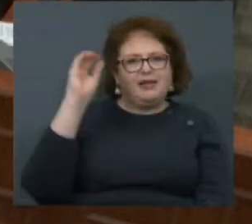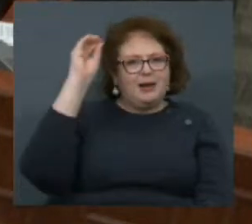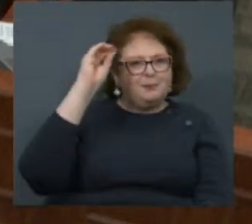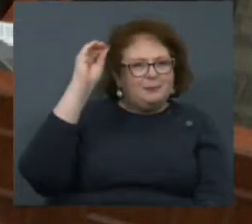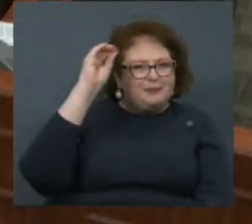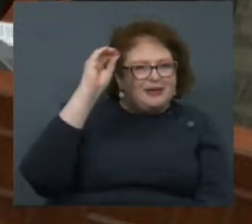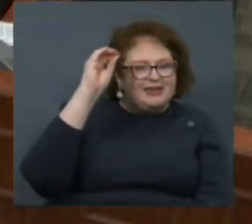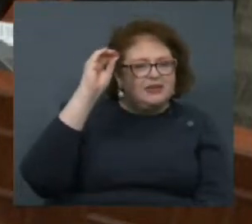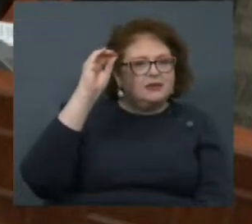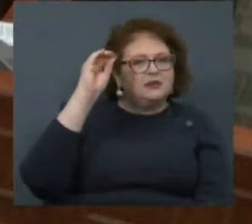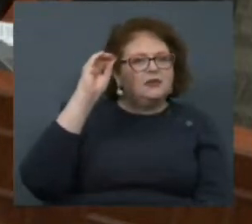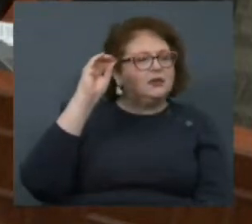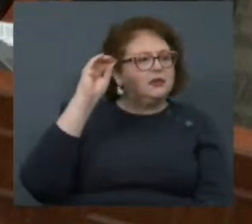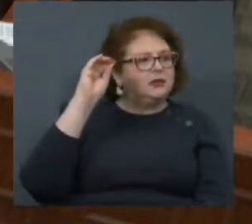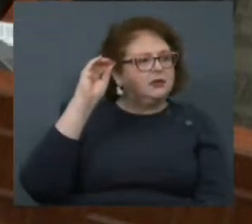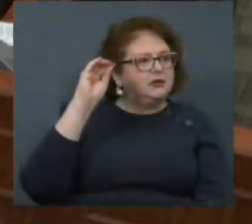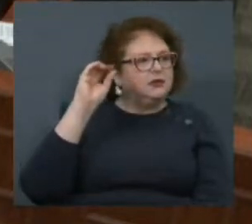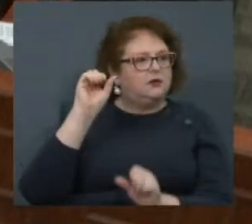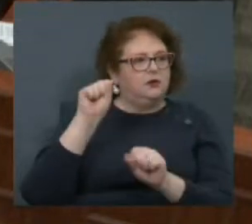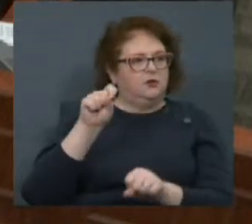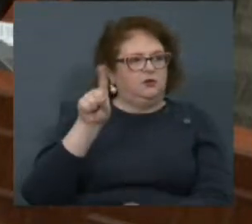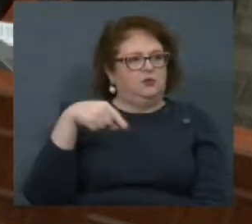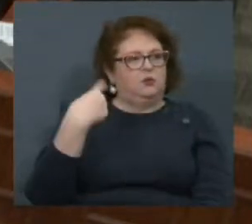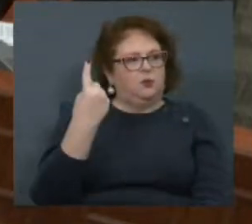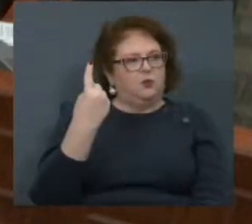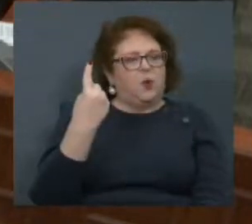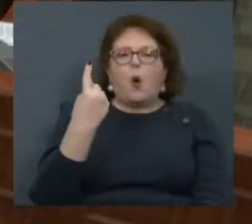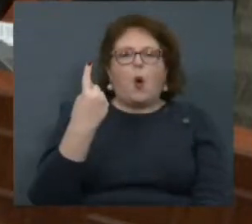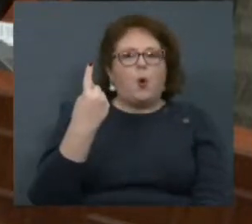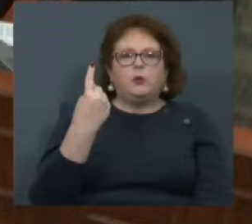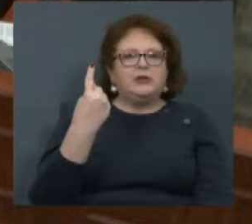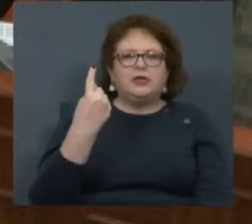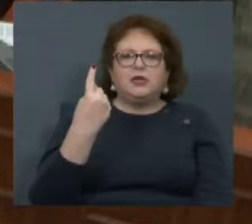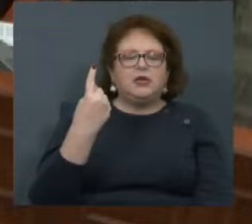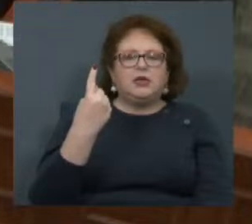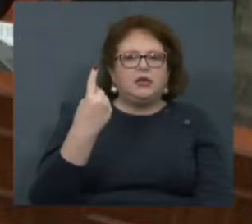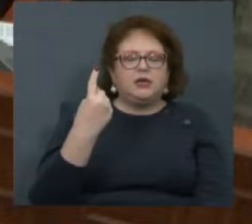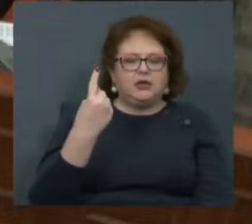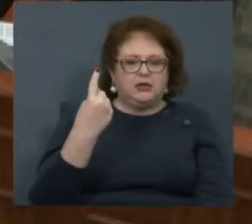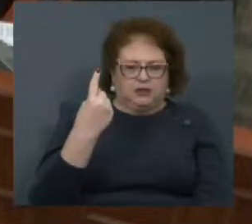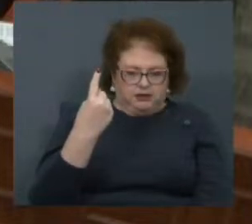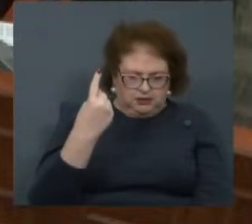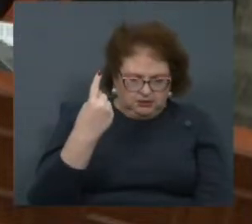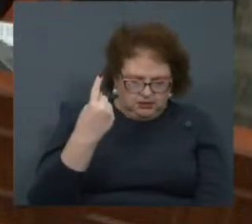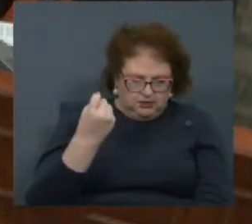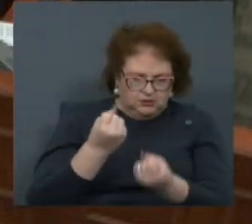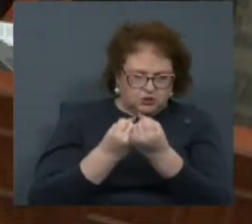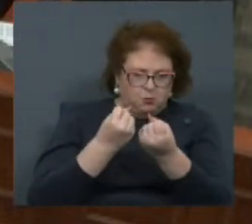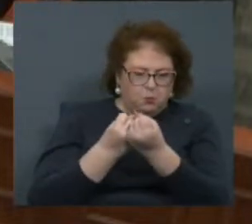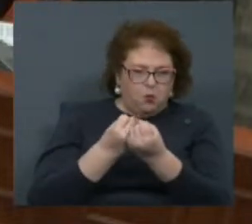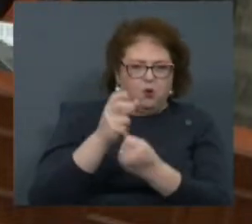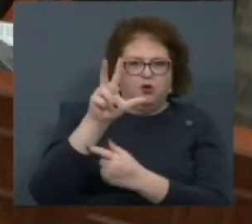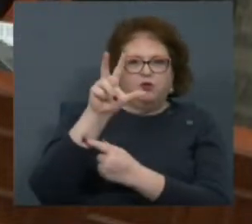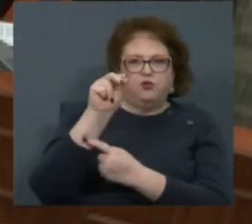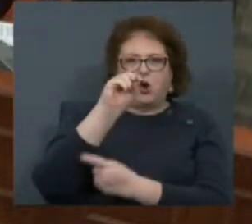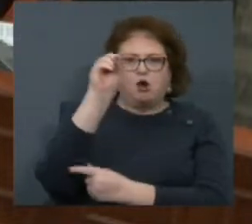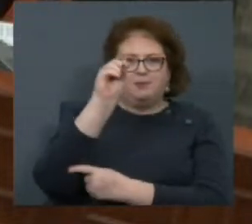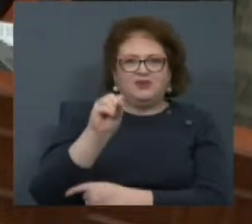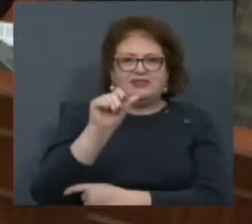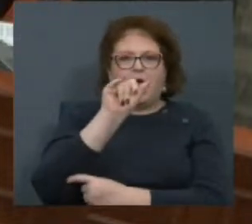only able to get about 30% of the legislation that it supported turned into a law.